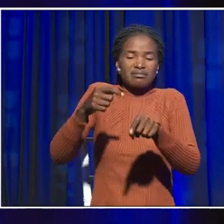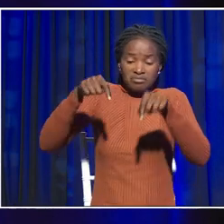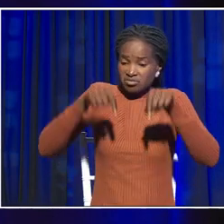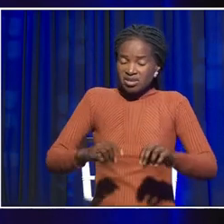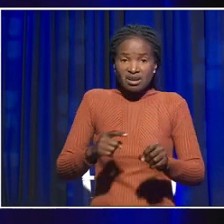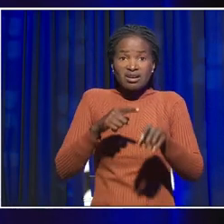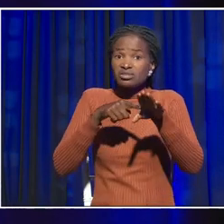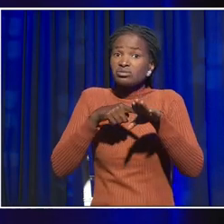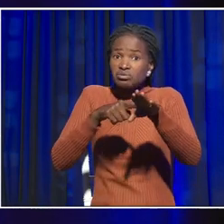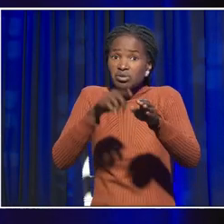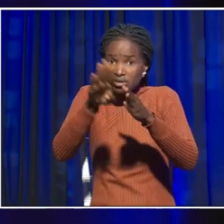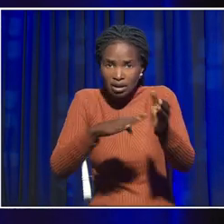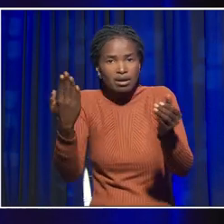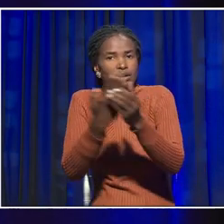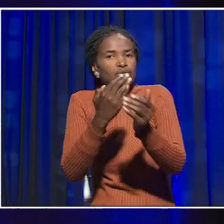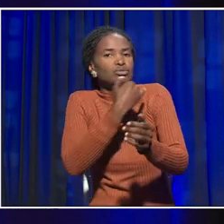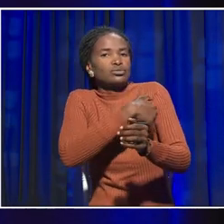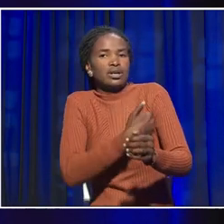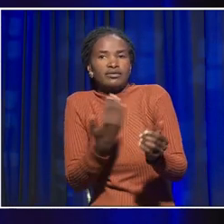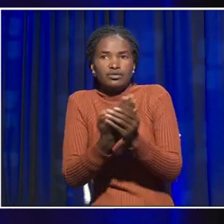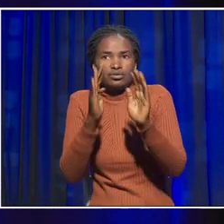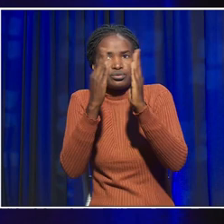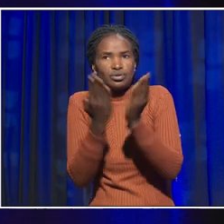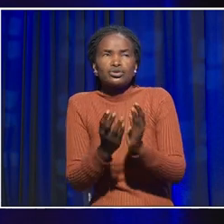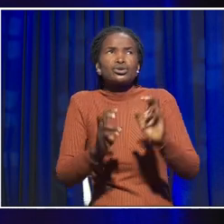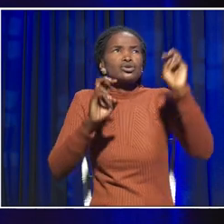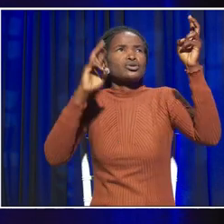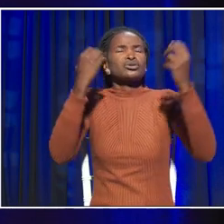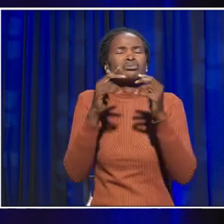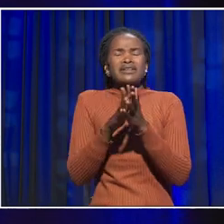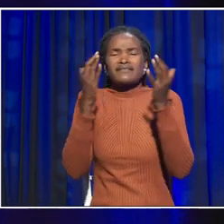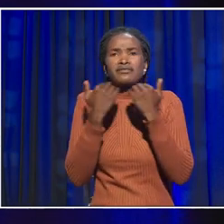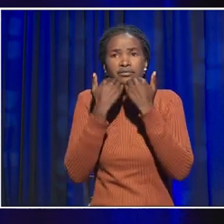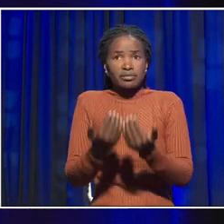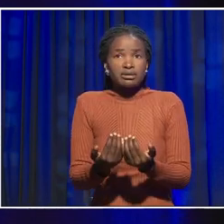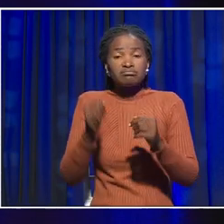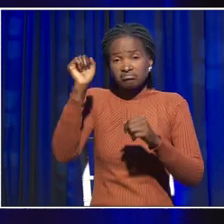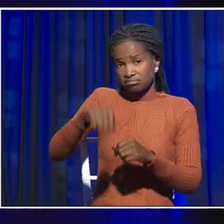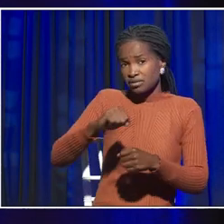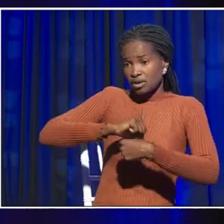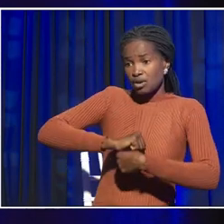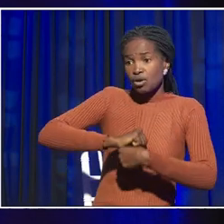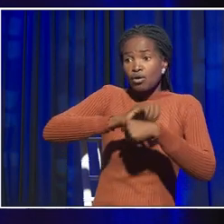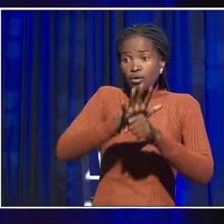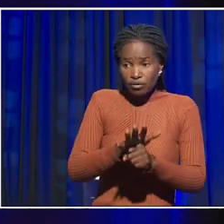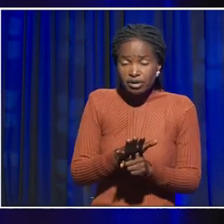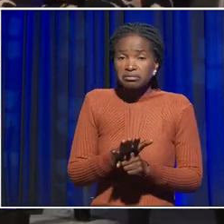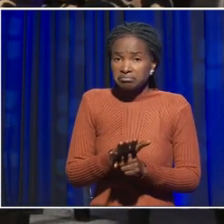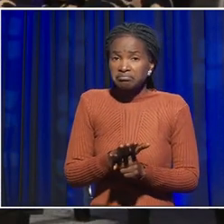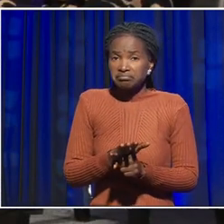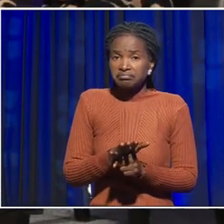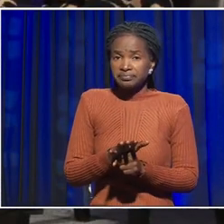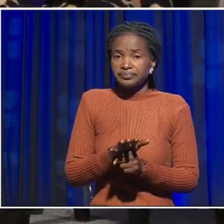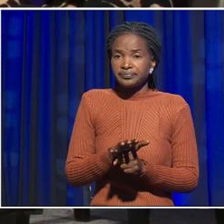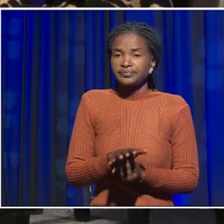and Absolutely. Yesterday. So very relevant topic. Absolutely. COVID forced what we